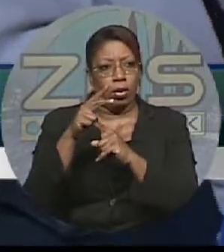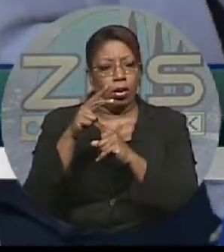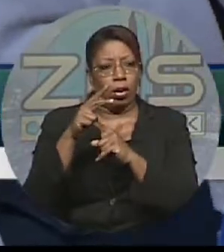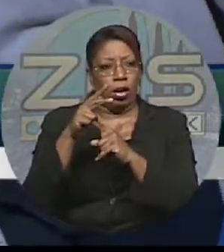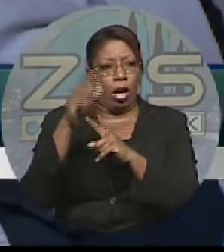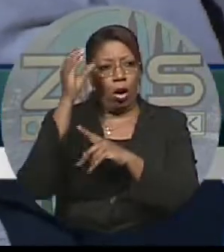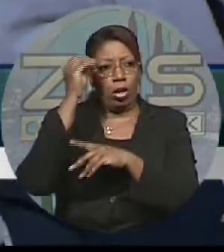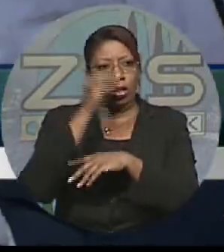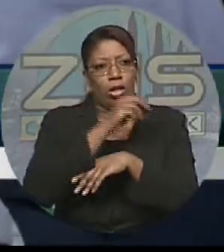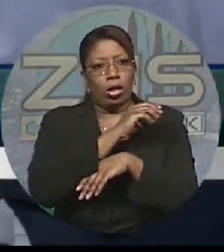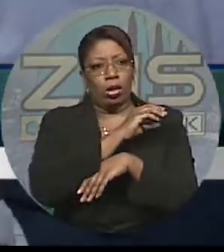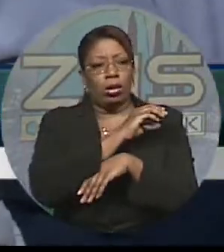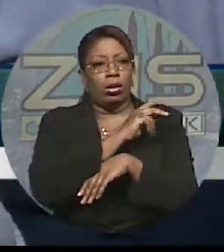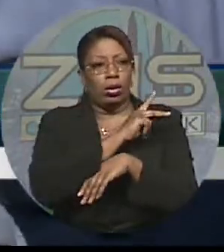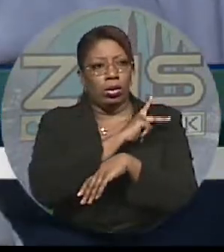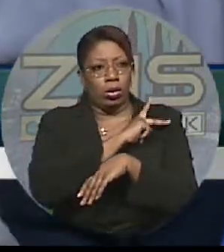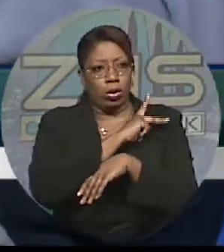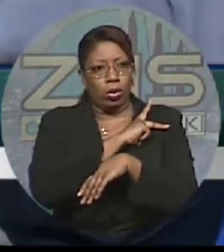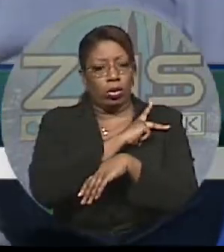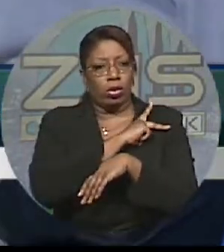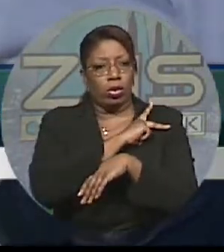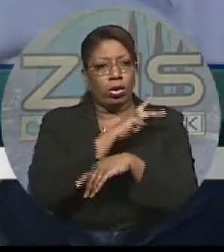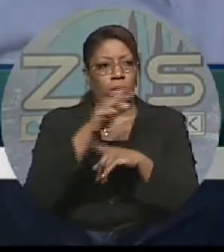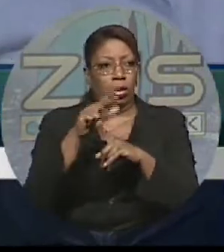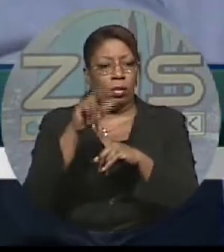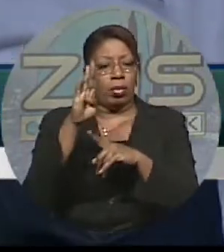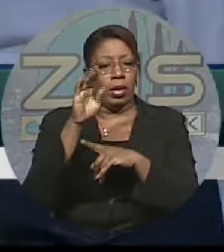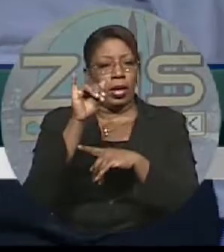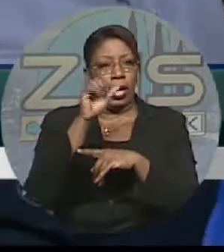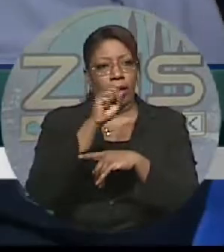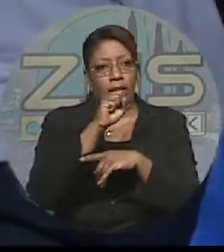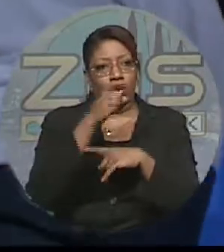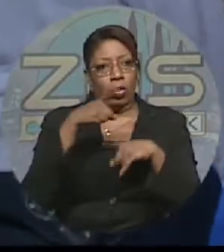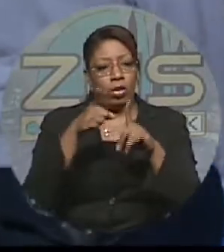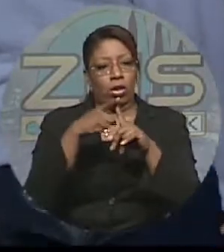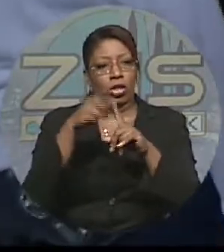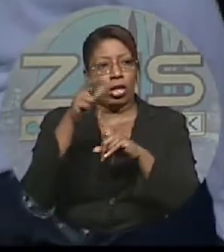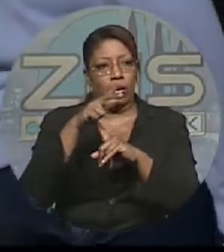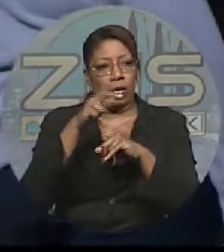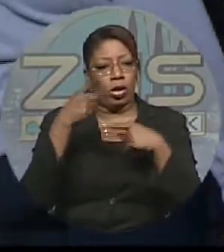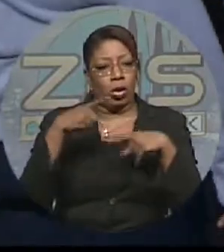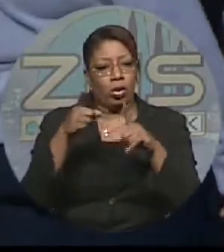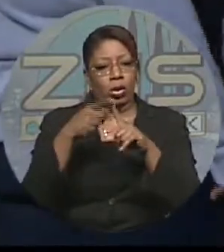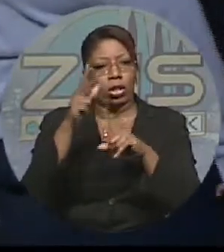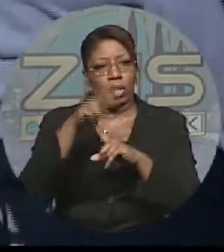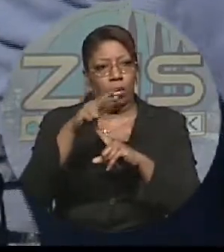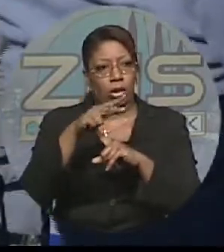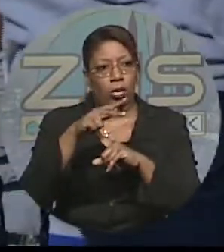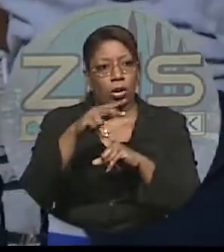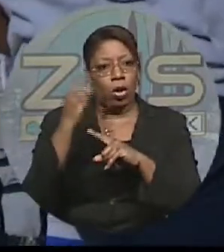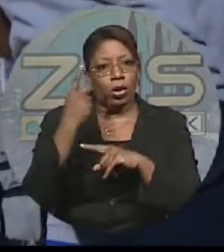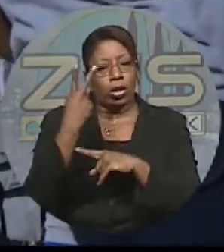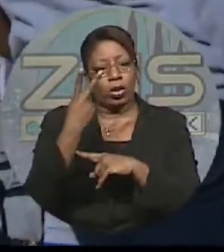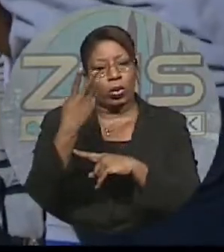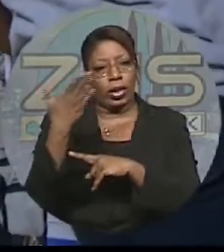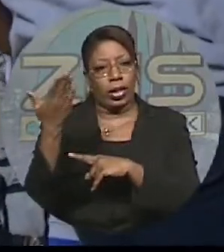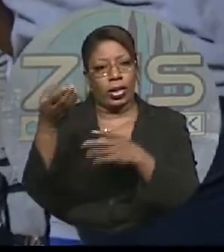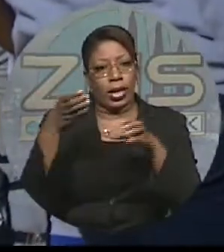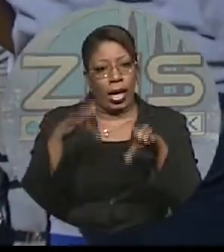runners-up. BAISS, we're heading to the championship. When we go to the championship, only 2 things